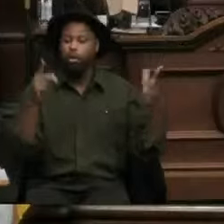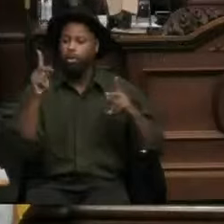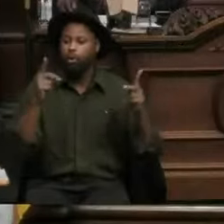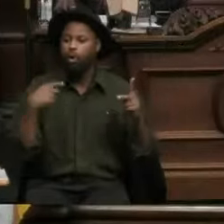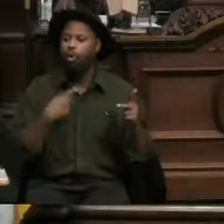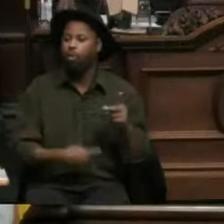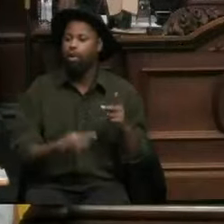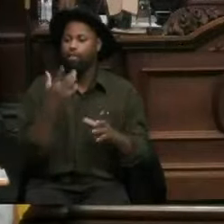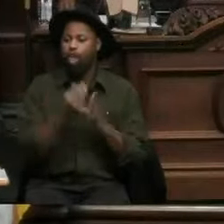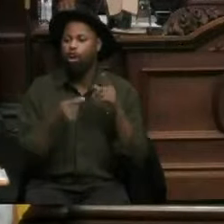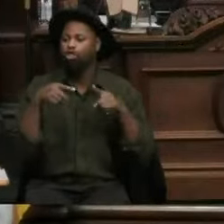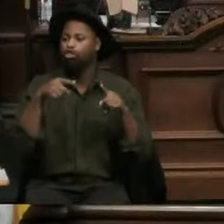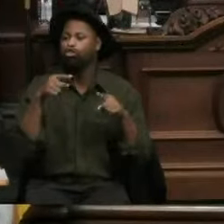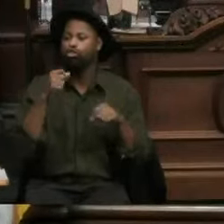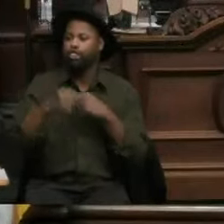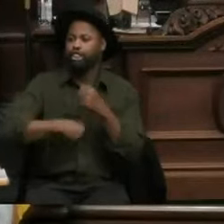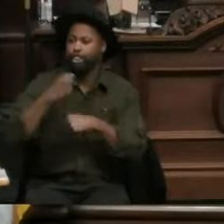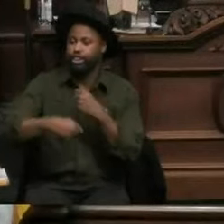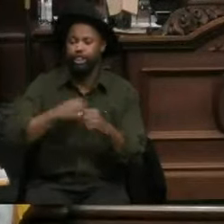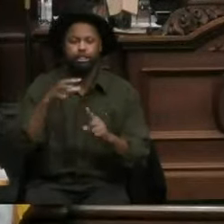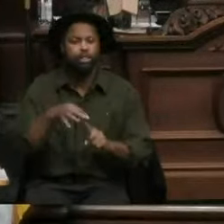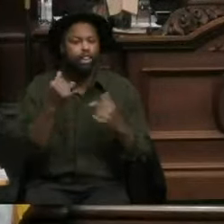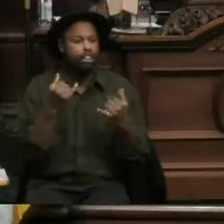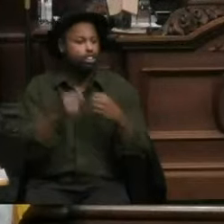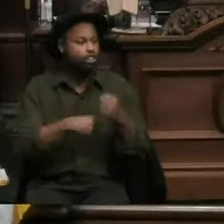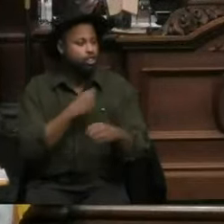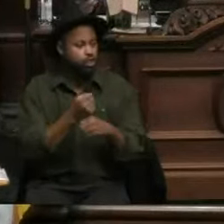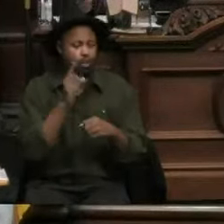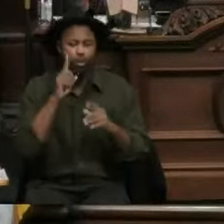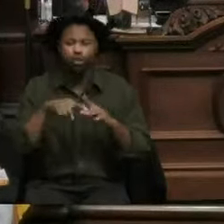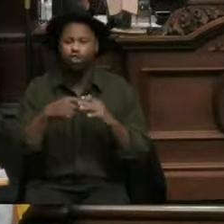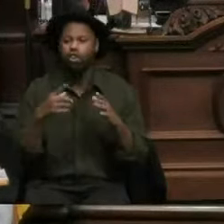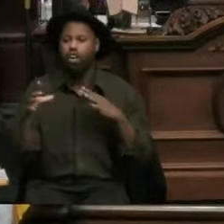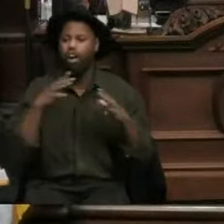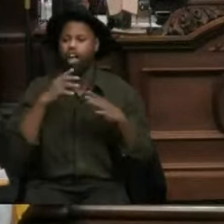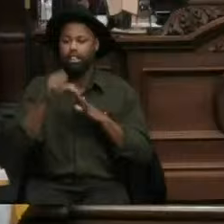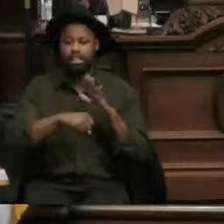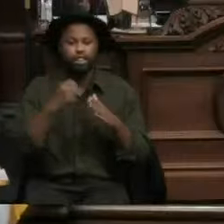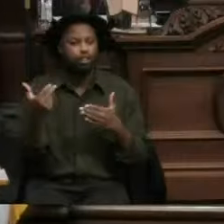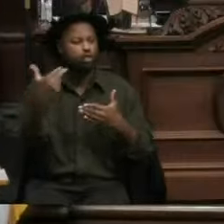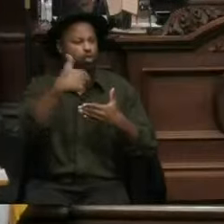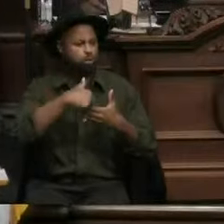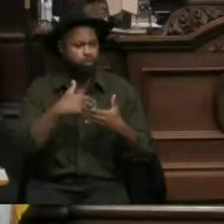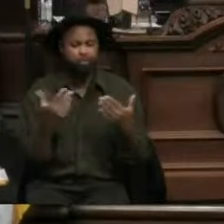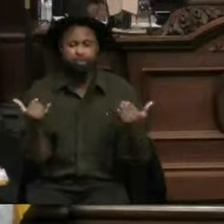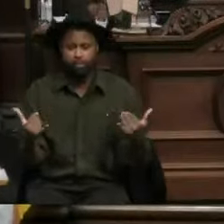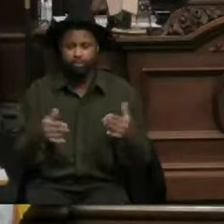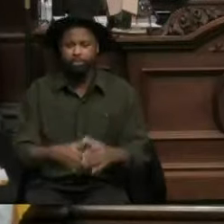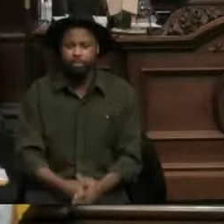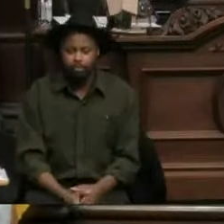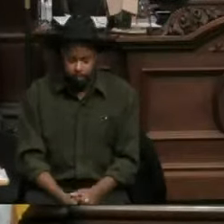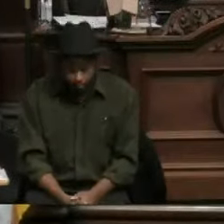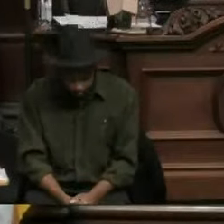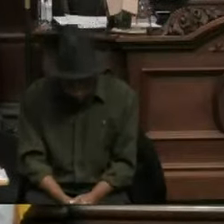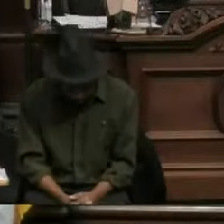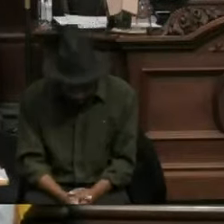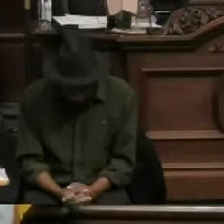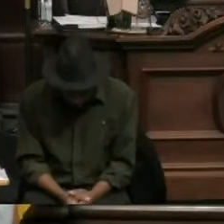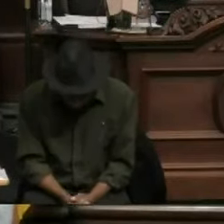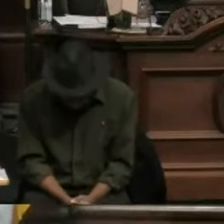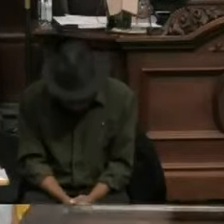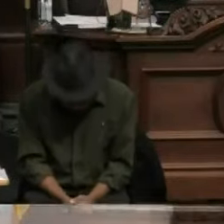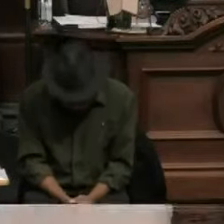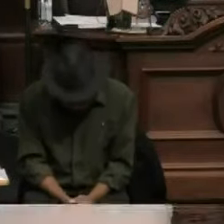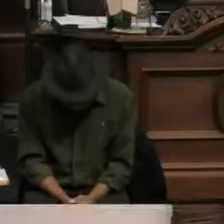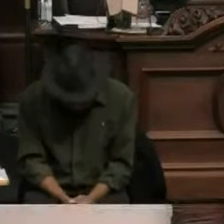years, and particularly this year, as we embark on the holiday season. Please join me in a moment of silence.